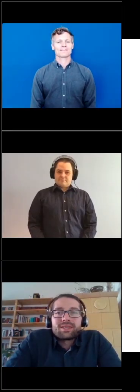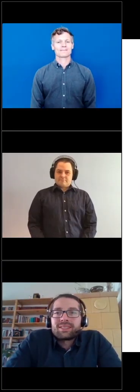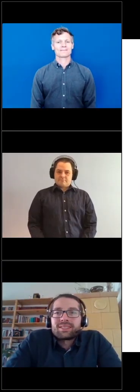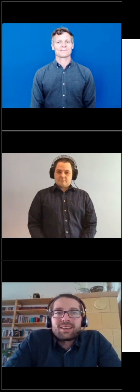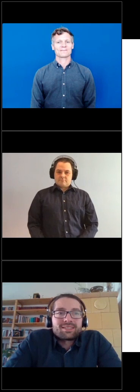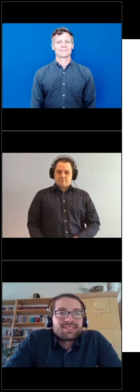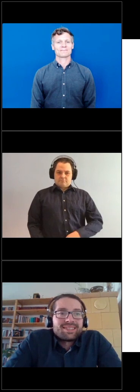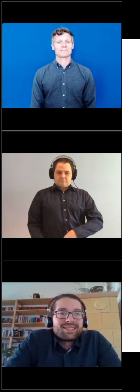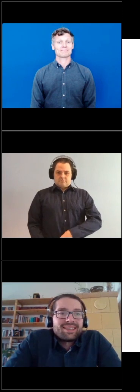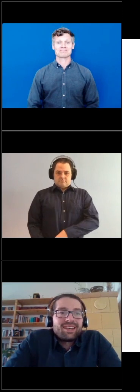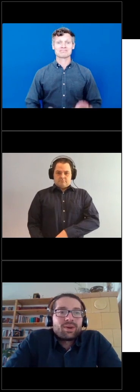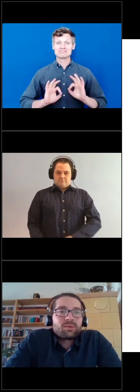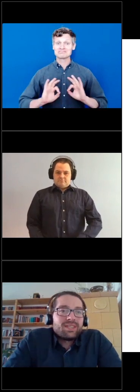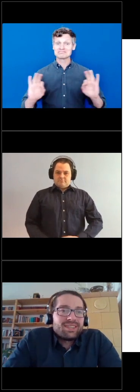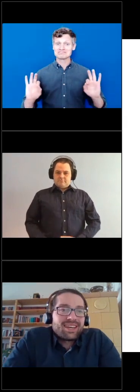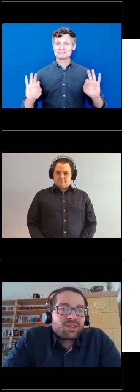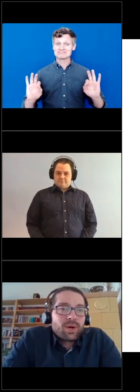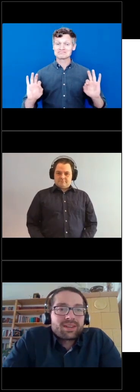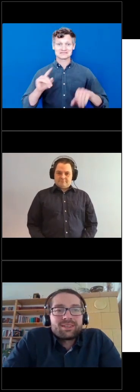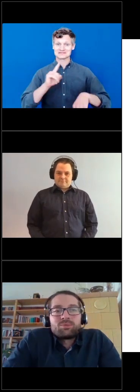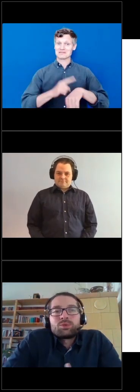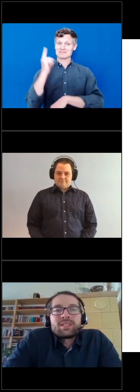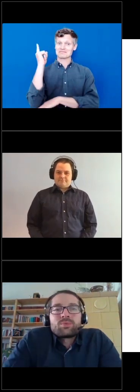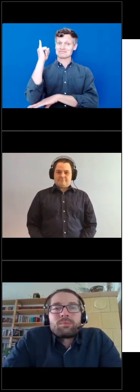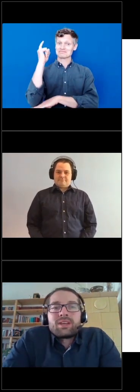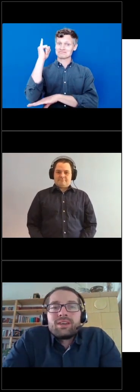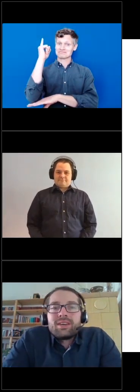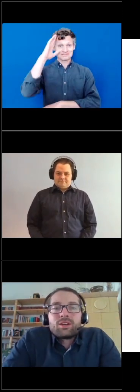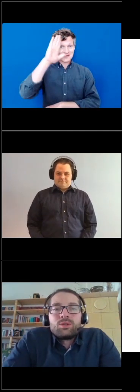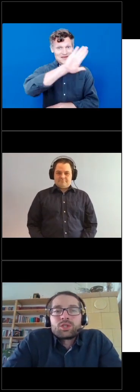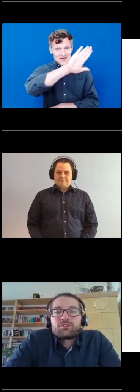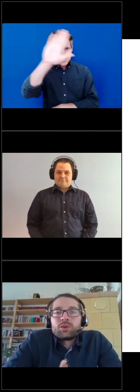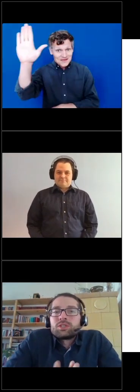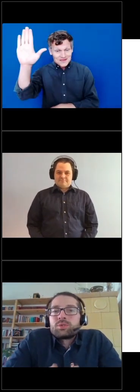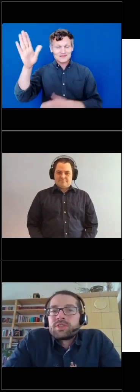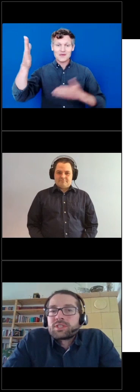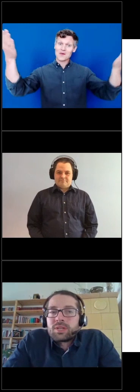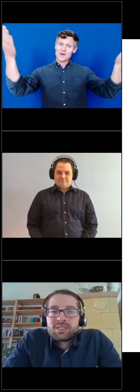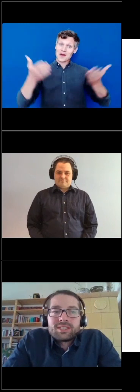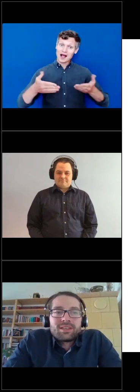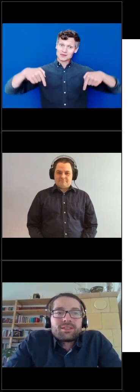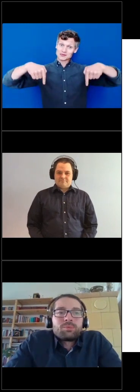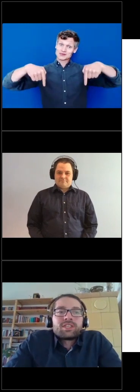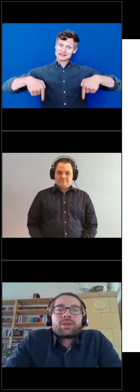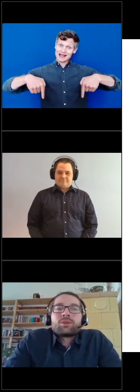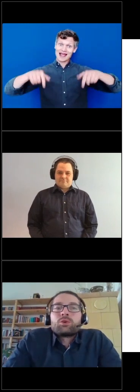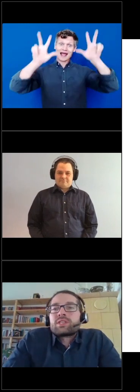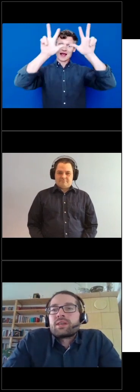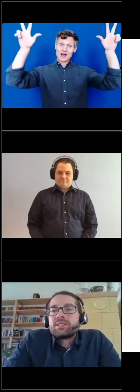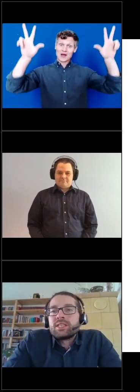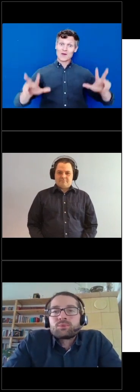All right, let's start. Hello, everyone, and welcome to today's webinar, Inclusion of Persons with Disabilities in the